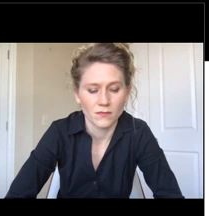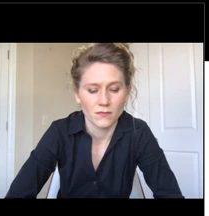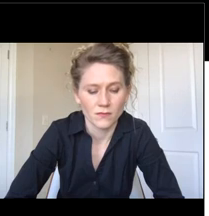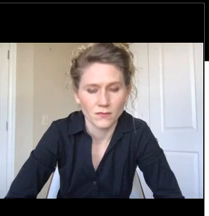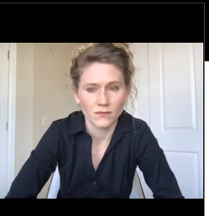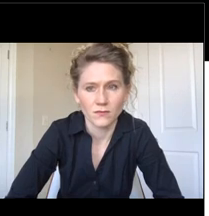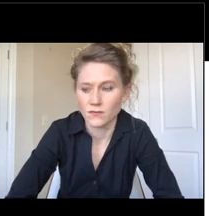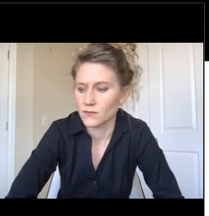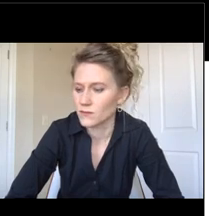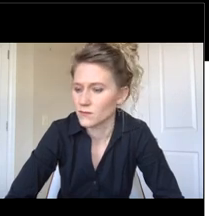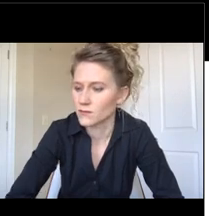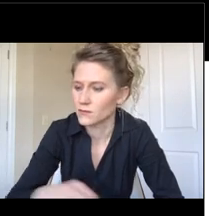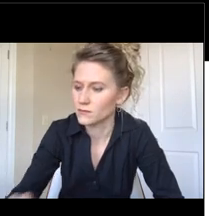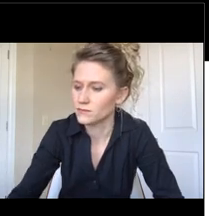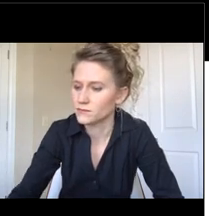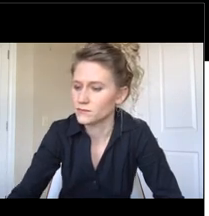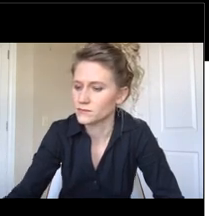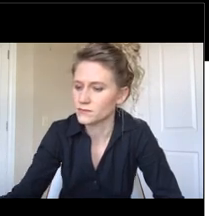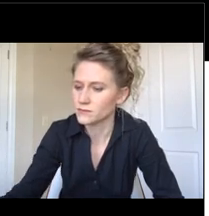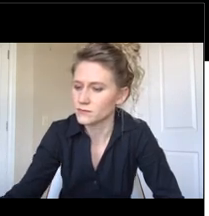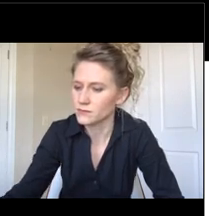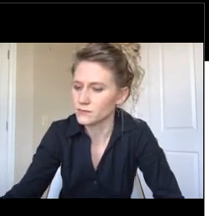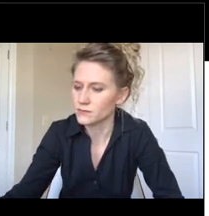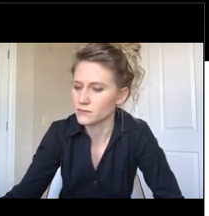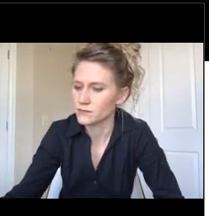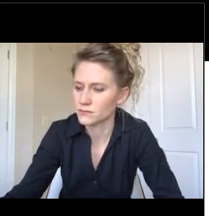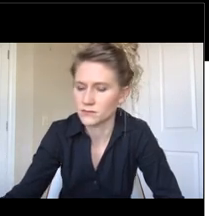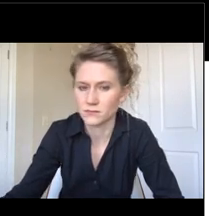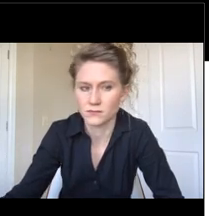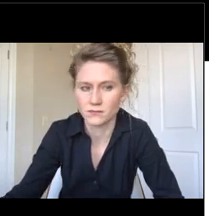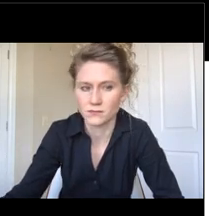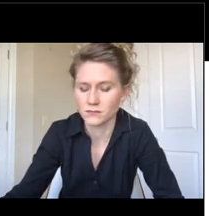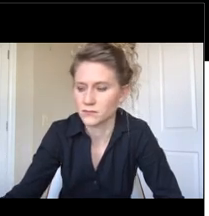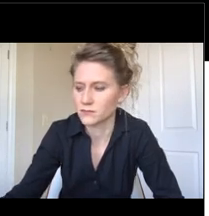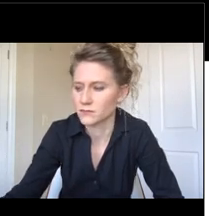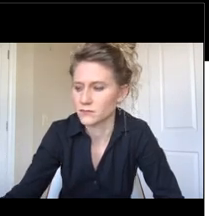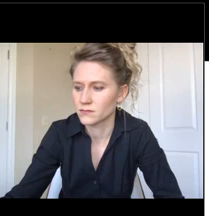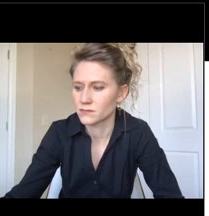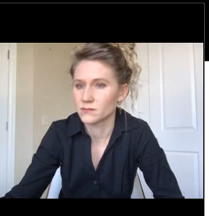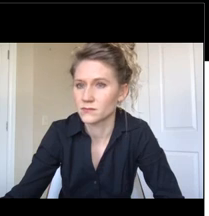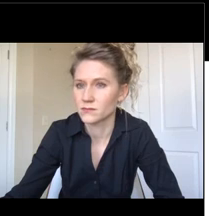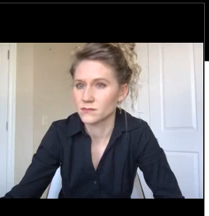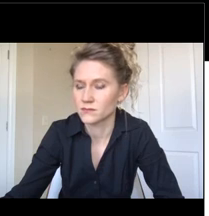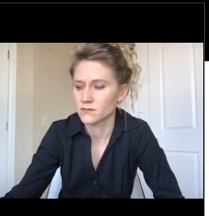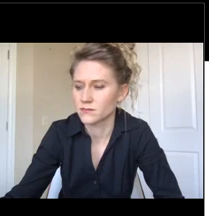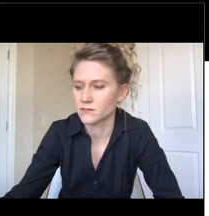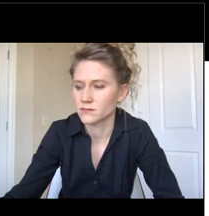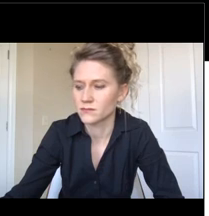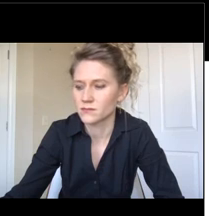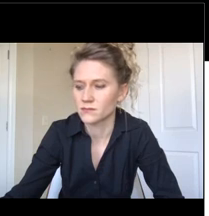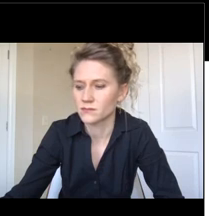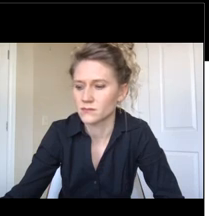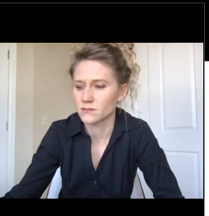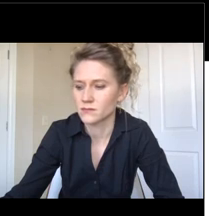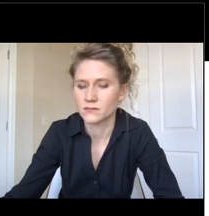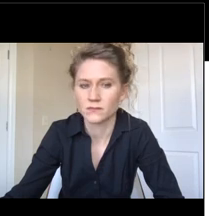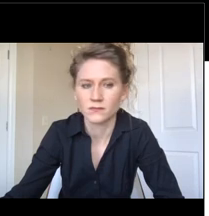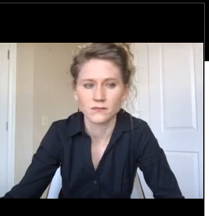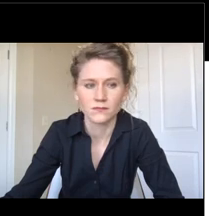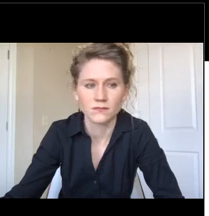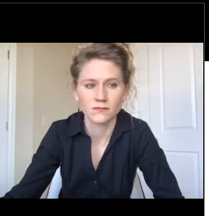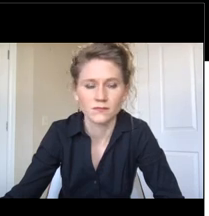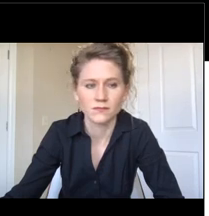traveled. It's a truck route in Roseville, and only has two stoplights, so it's holding up very well. I can talk about shoving